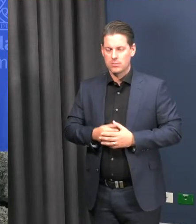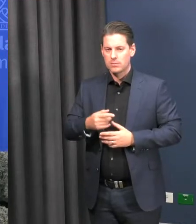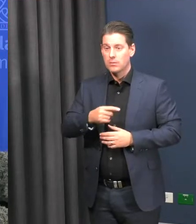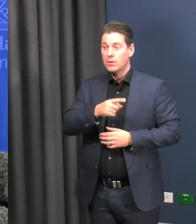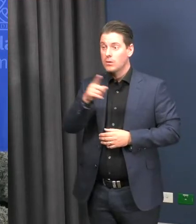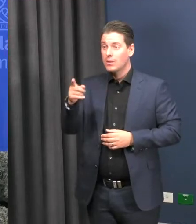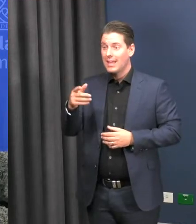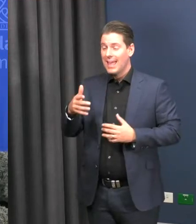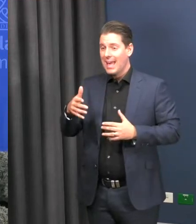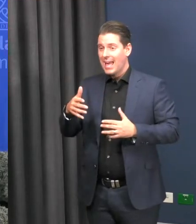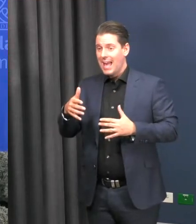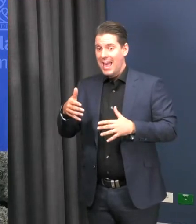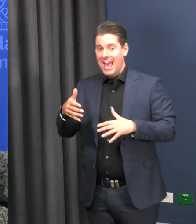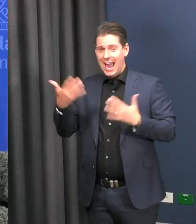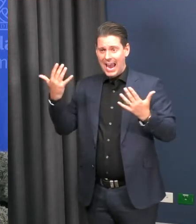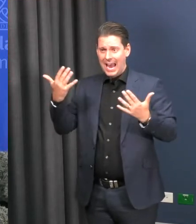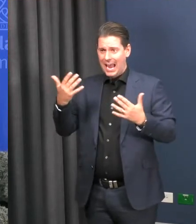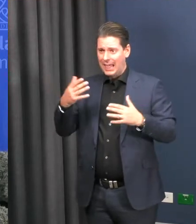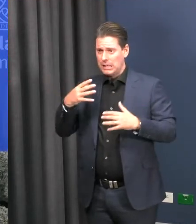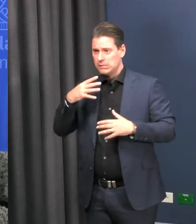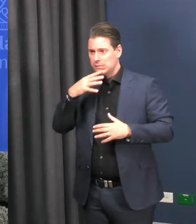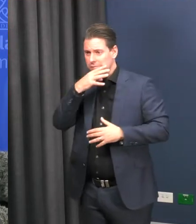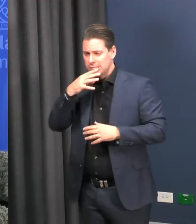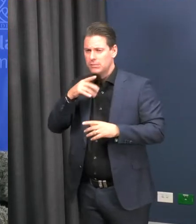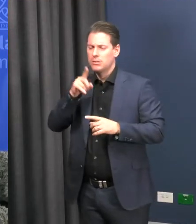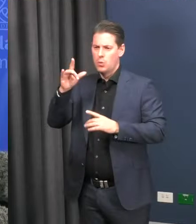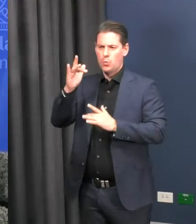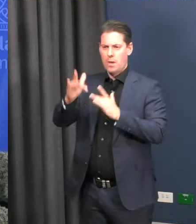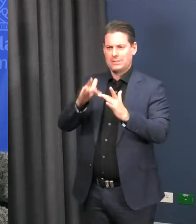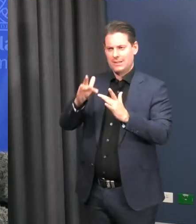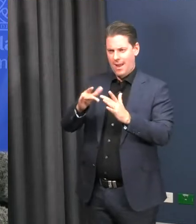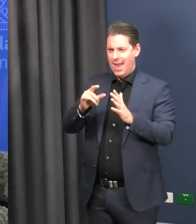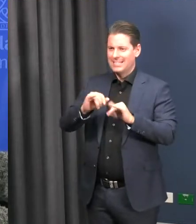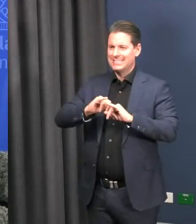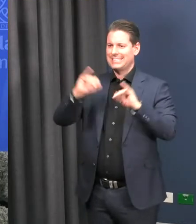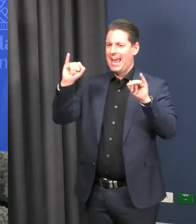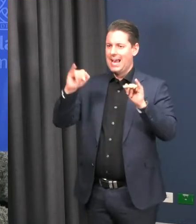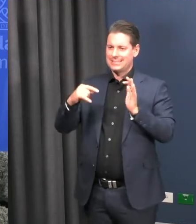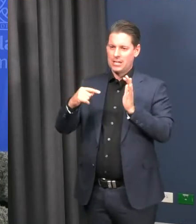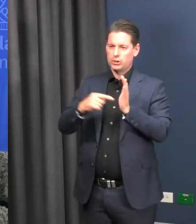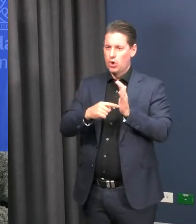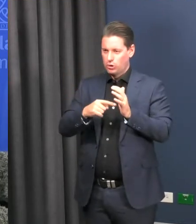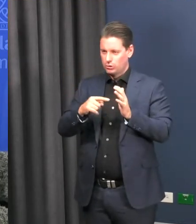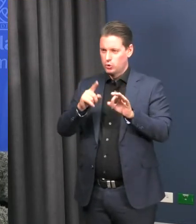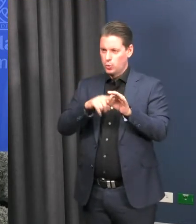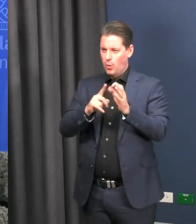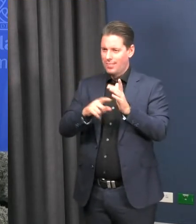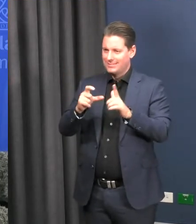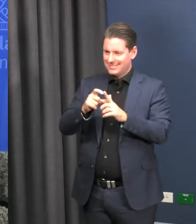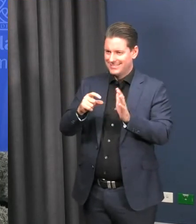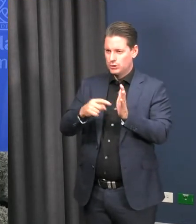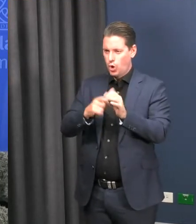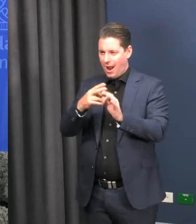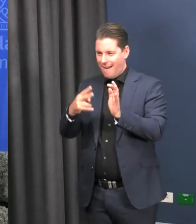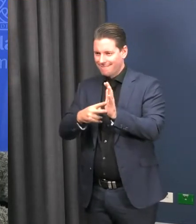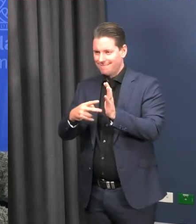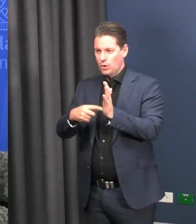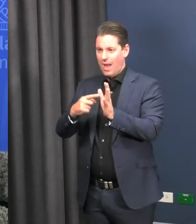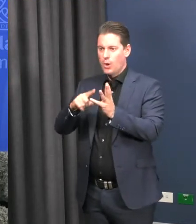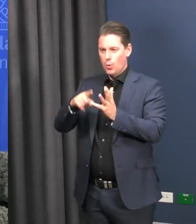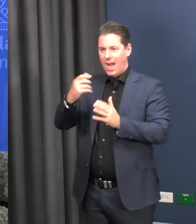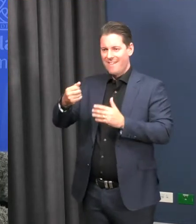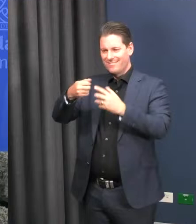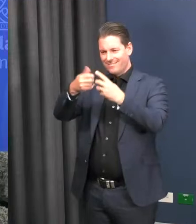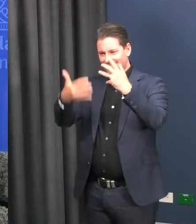if you've got any questions, to go onto the disaster.qld.gov website, and there's a link to the school closures portal that I've spoken of.